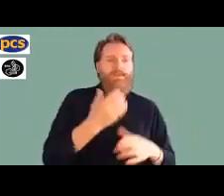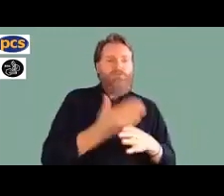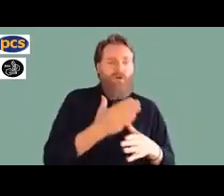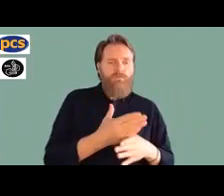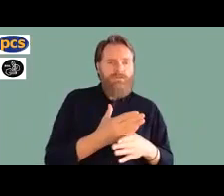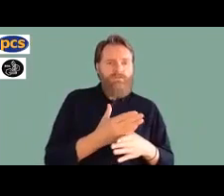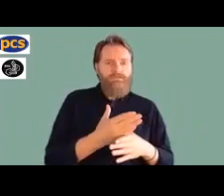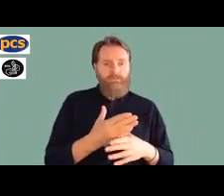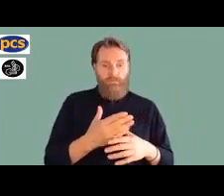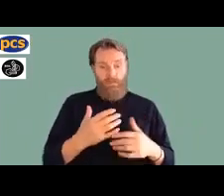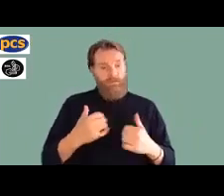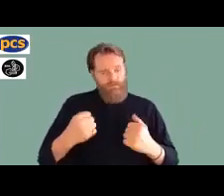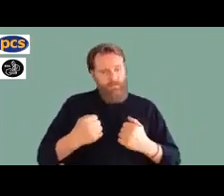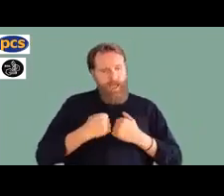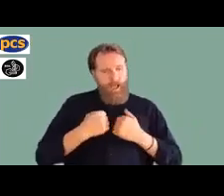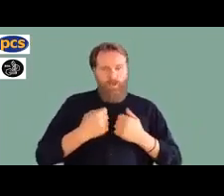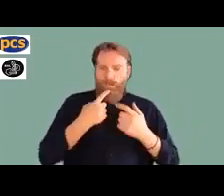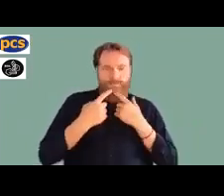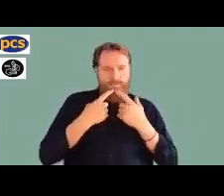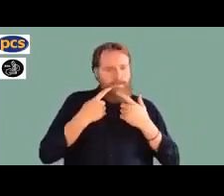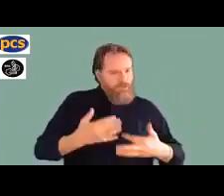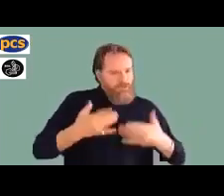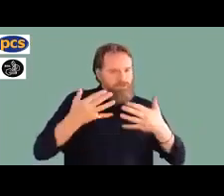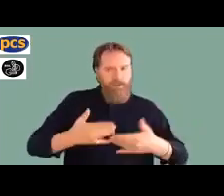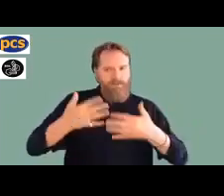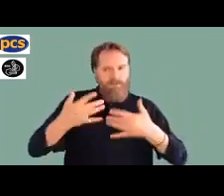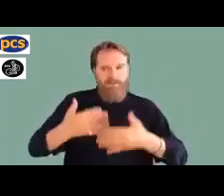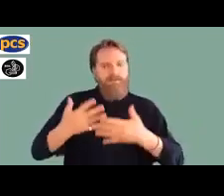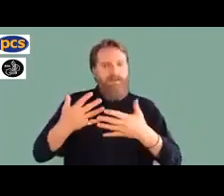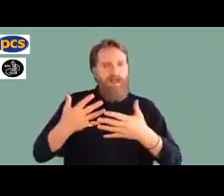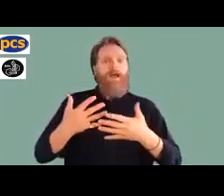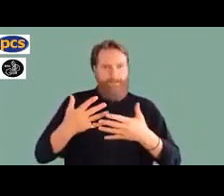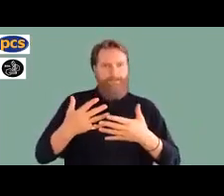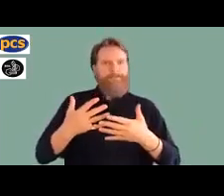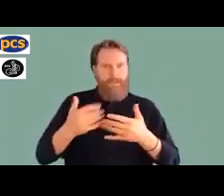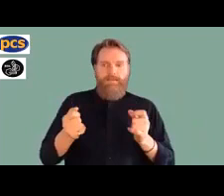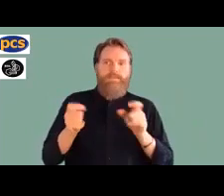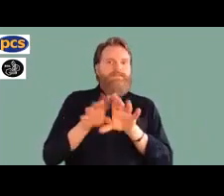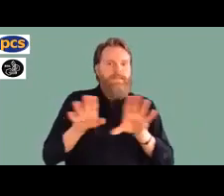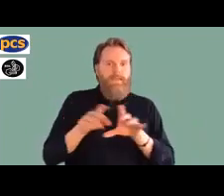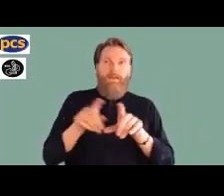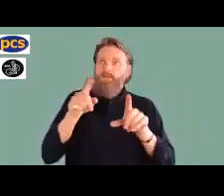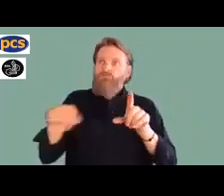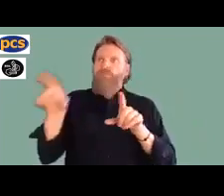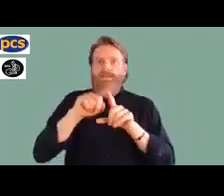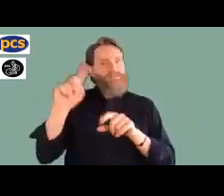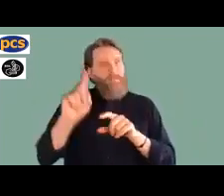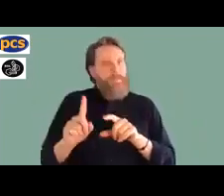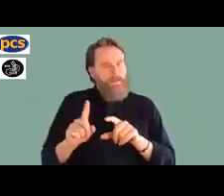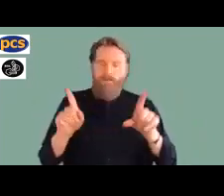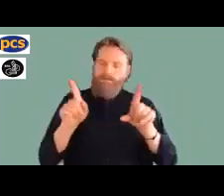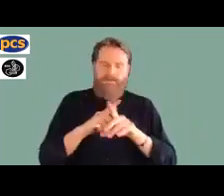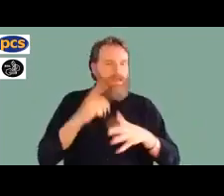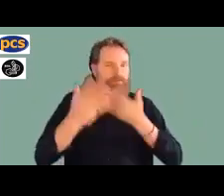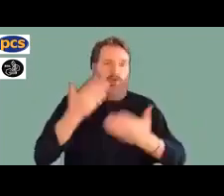service, just from the early statistics, seems to mirror what everybody is saying across society as a whole. And